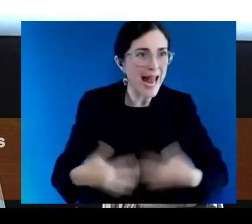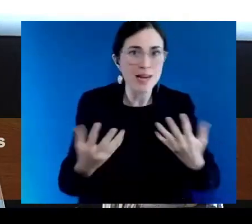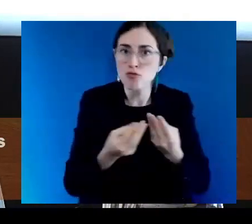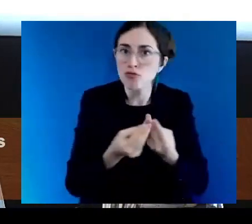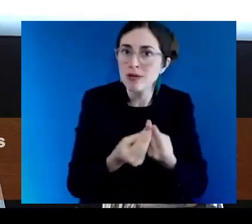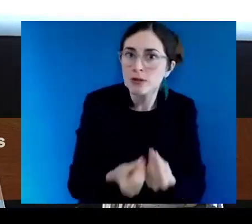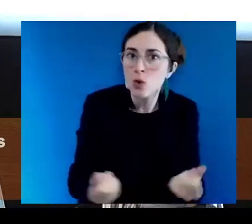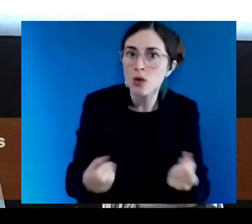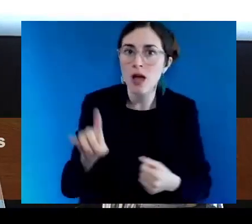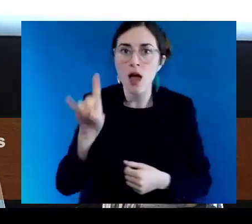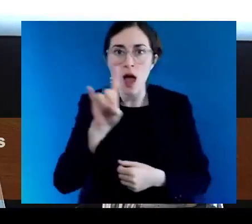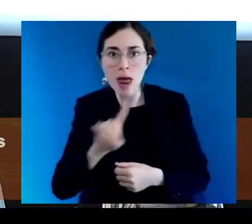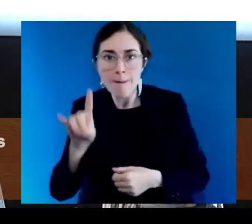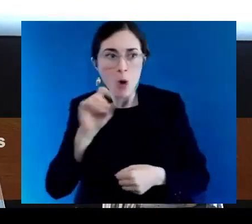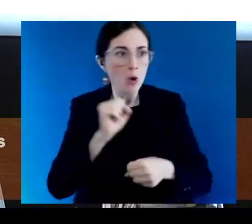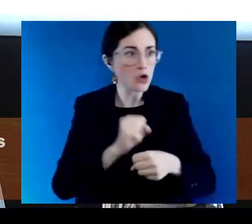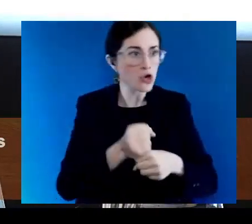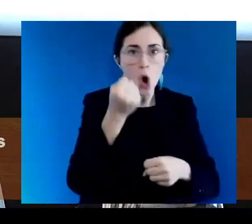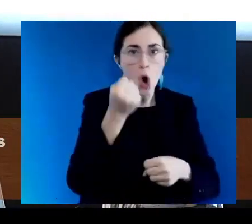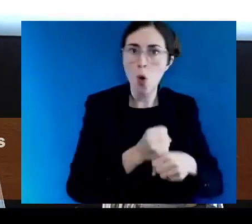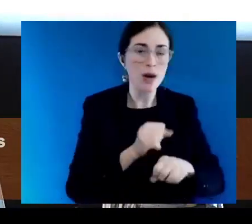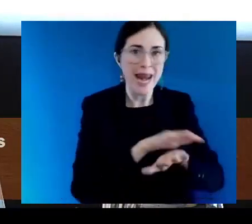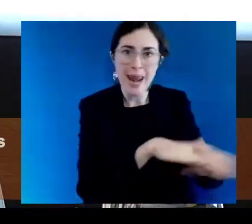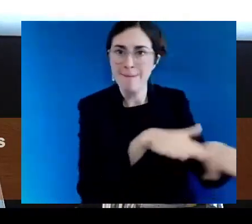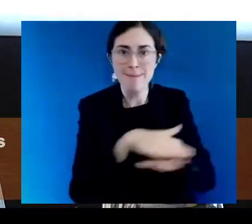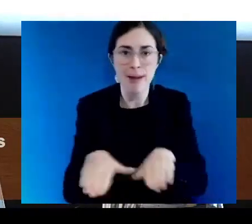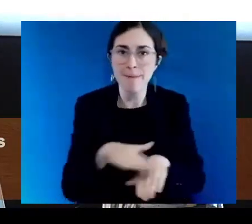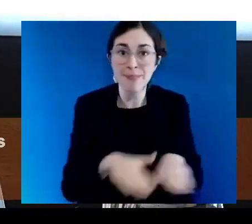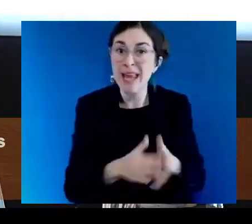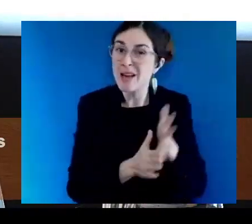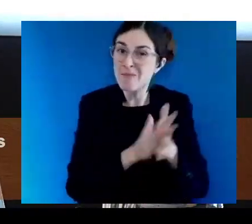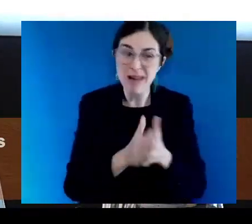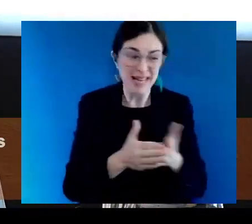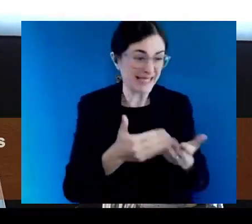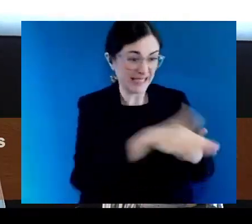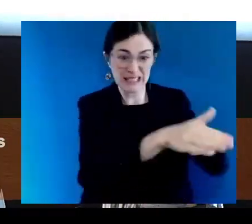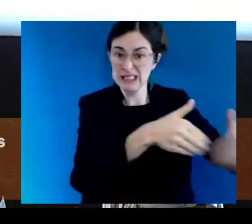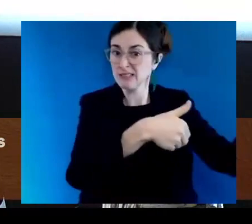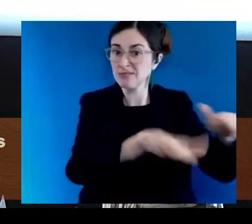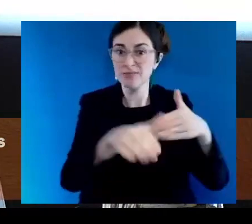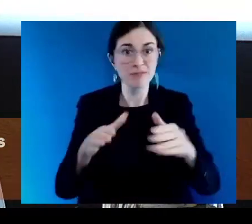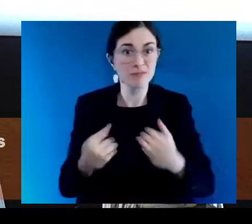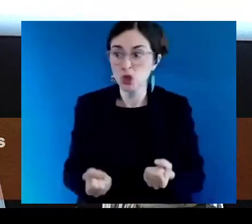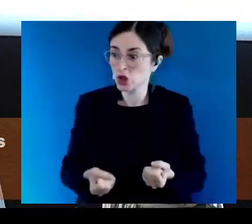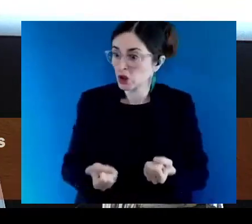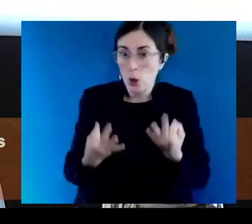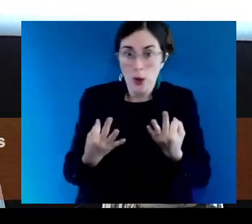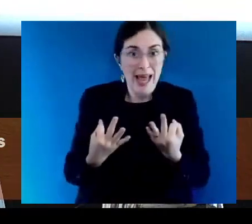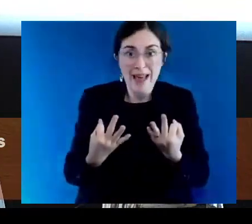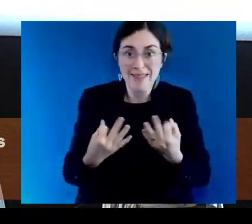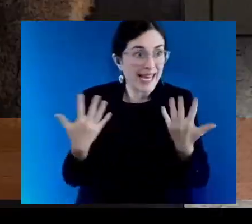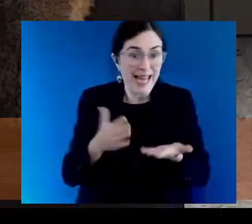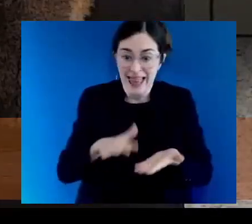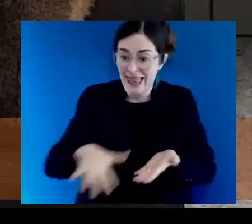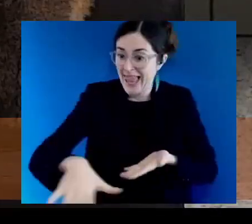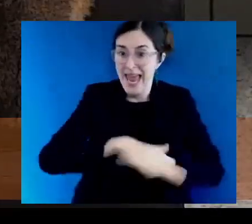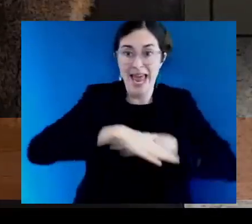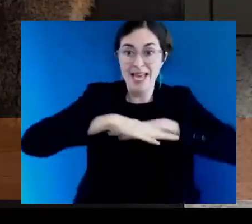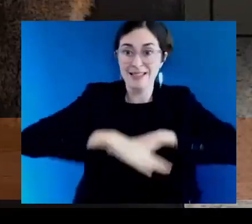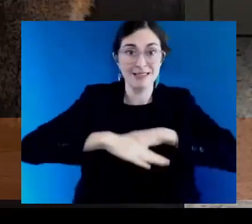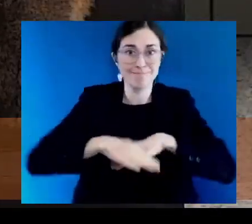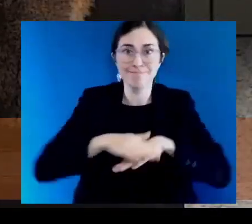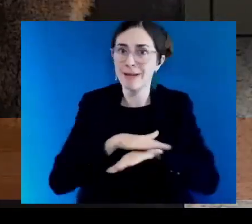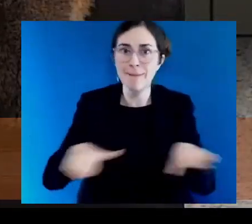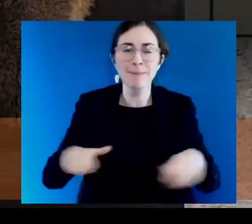legal concepts and frameworks which enabled them to be dispossessed of their traditional lands. And then can I invite you to read